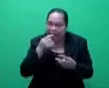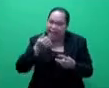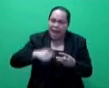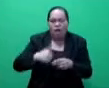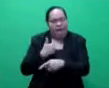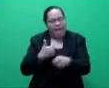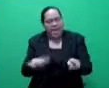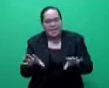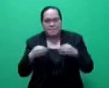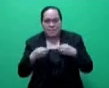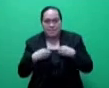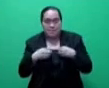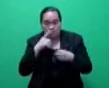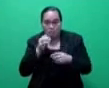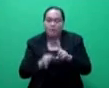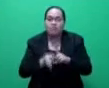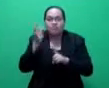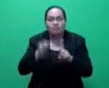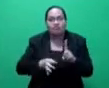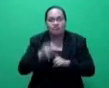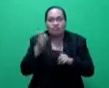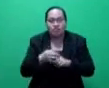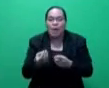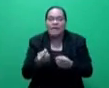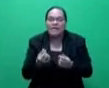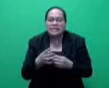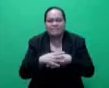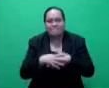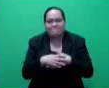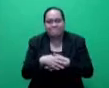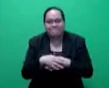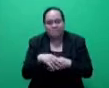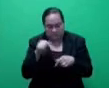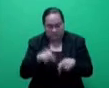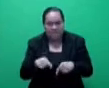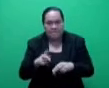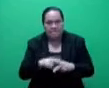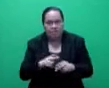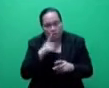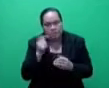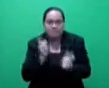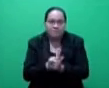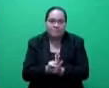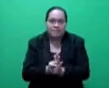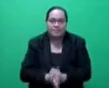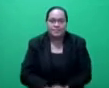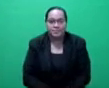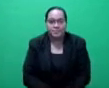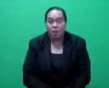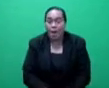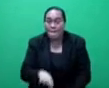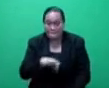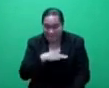way that vastly improves the ease and cost of starting a business in Fiji. These benefits are